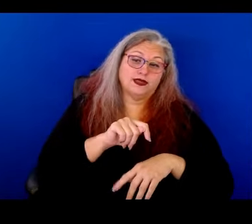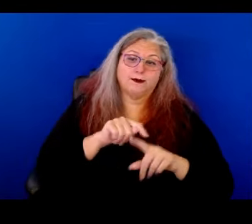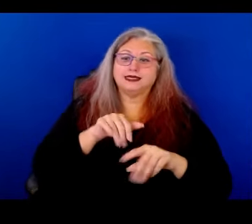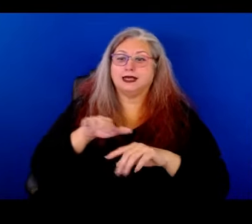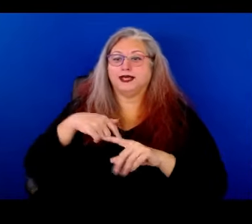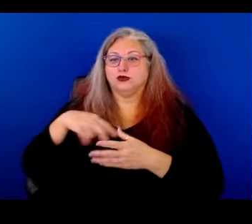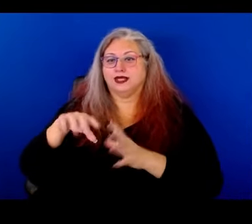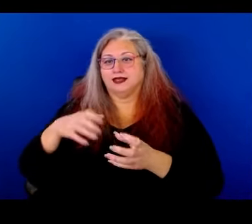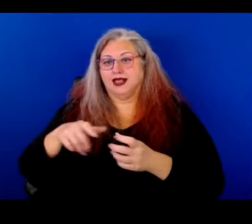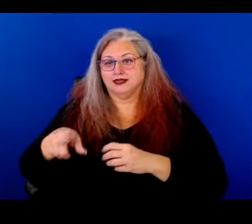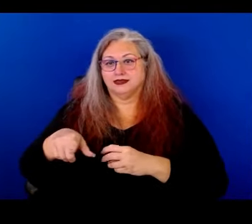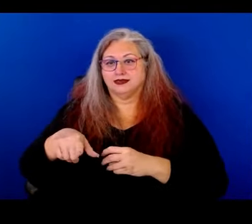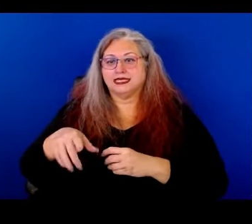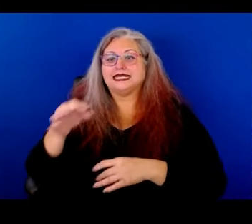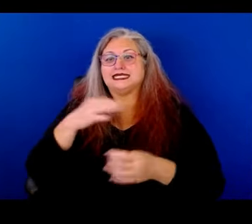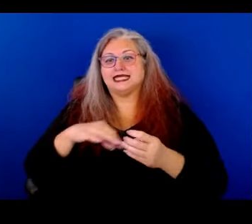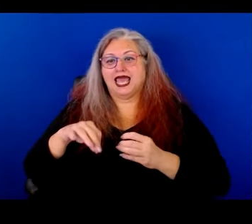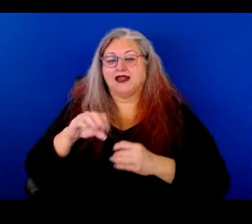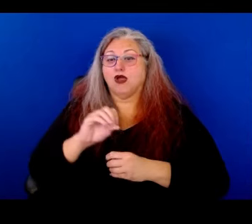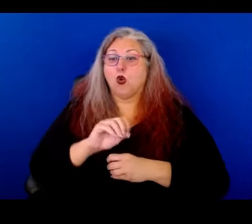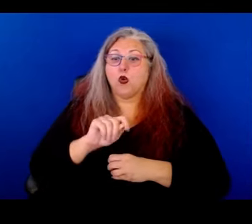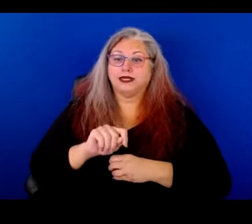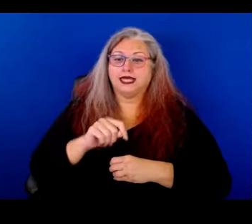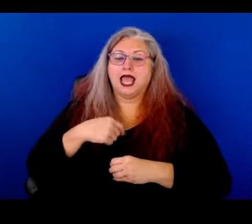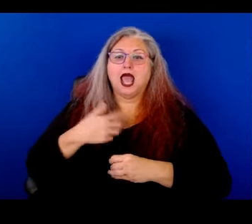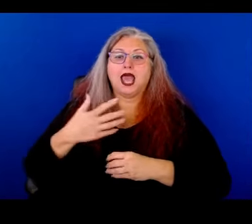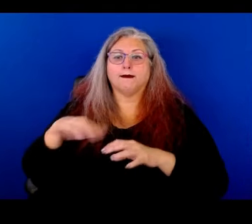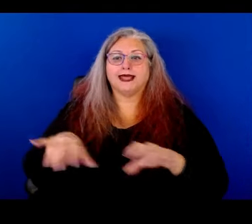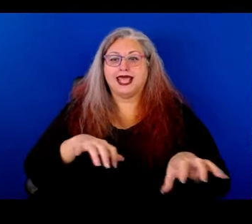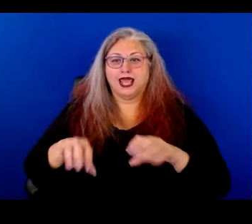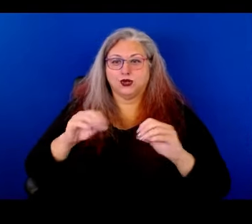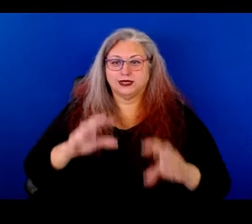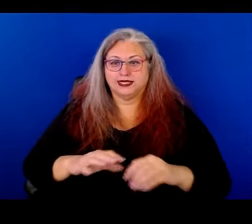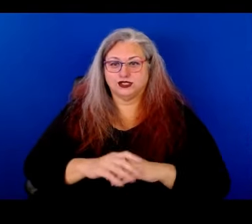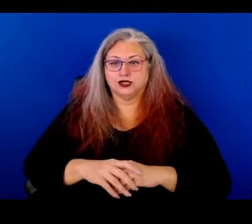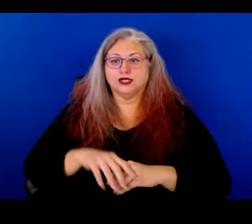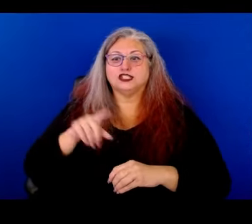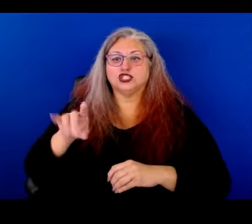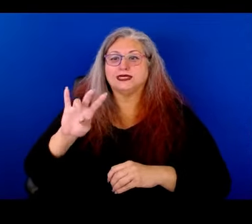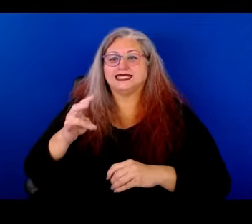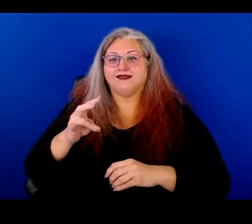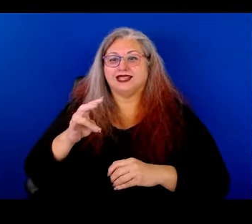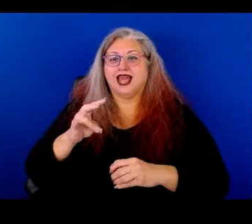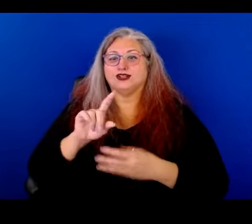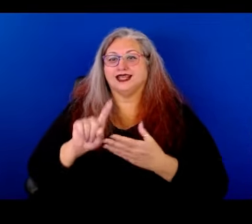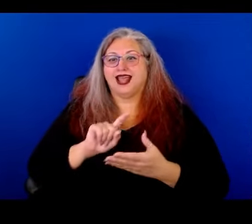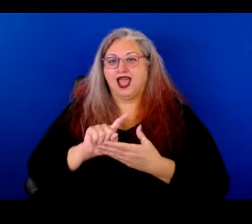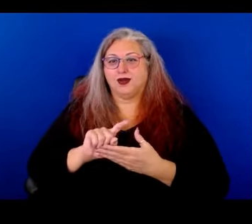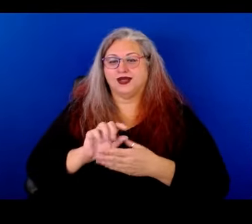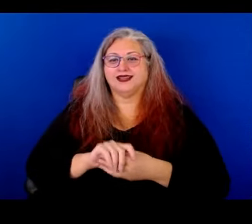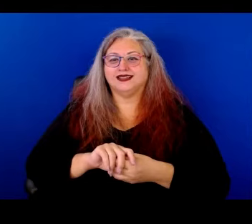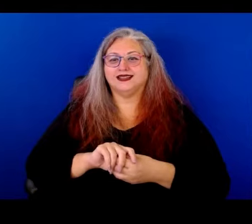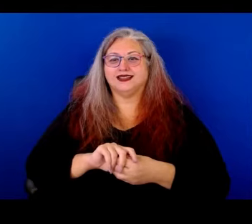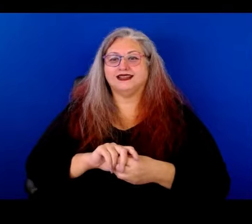they sent me a dance class. Instead of occupational therapy, I had a piano teacher, and she was $7 an hour.